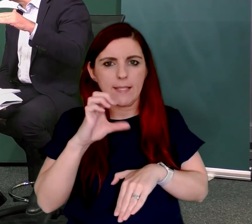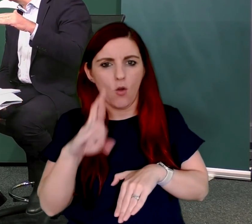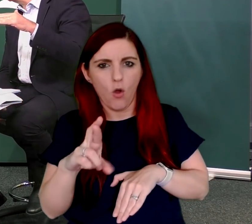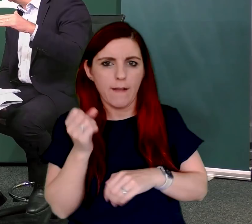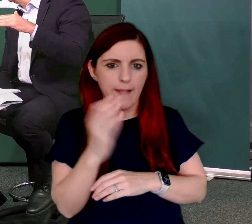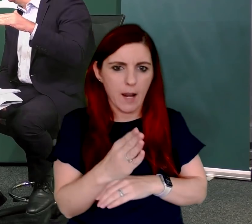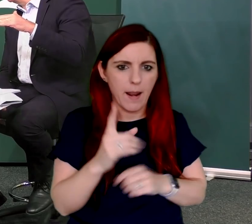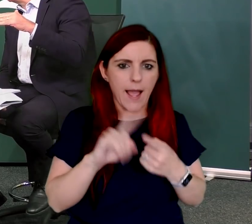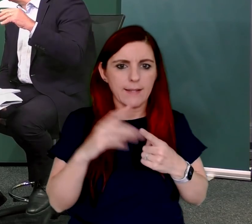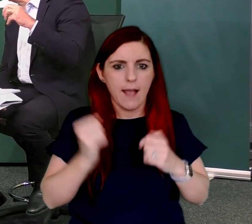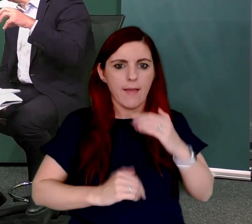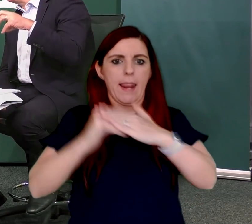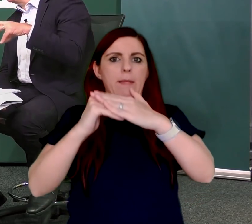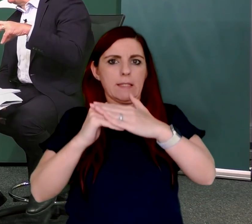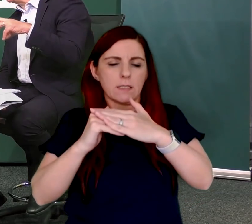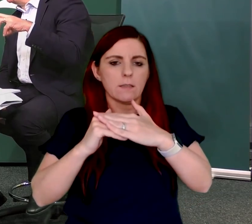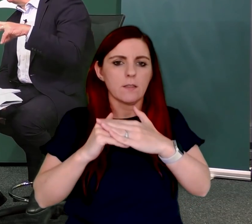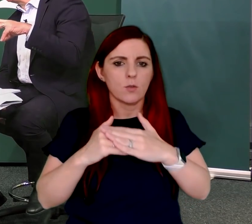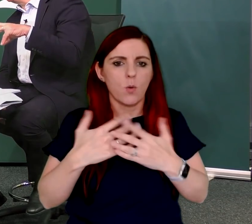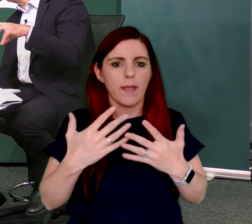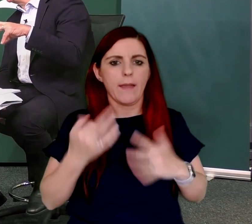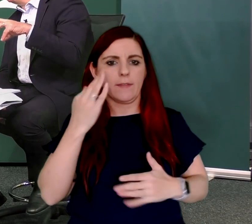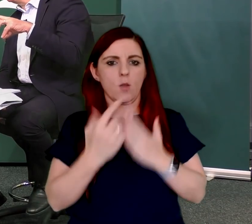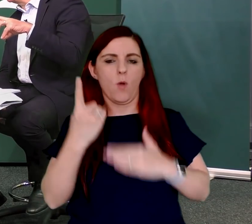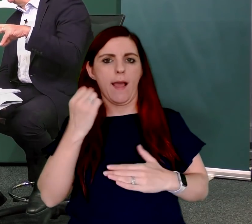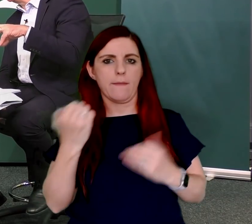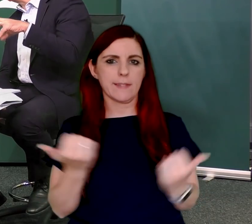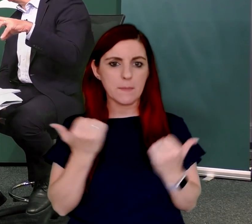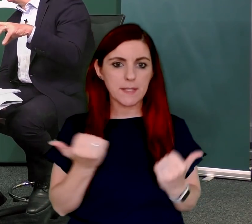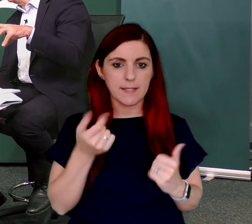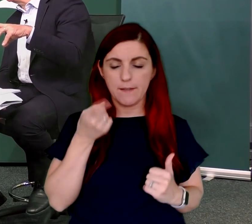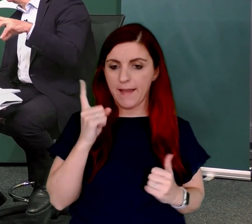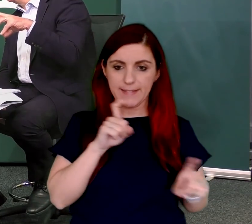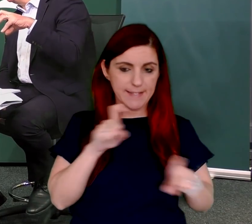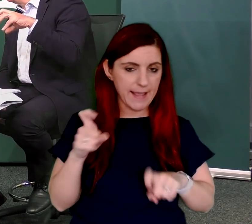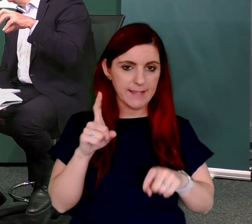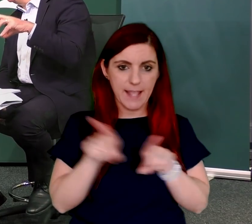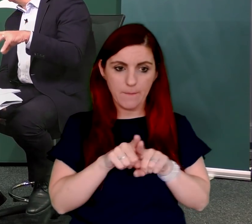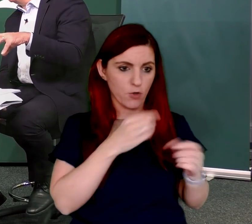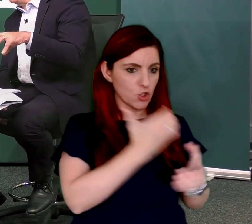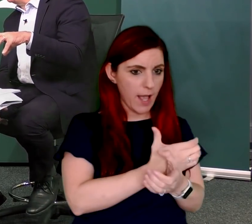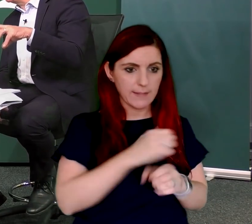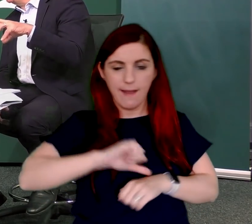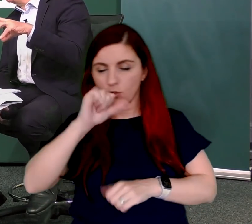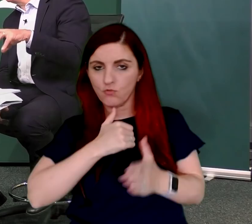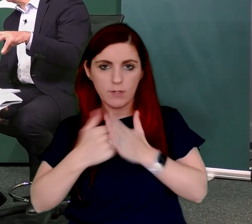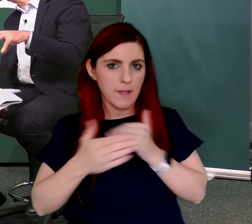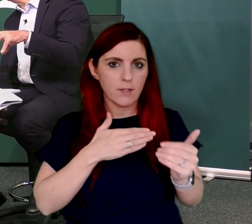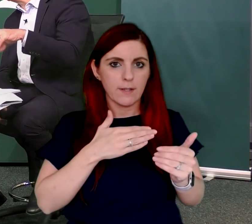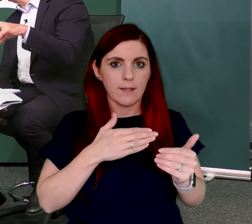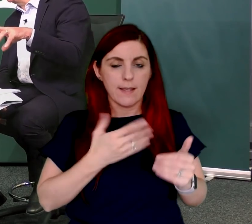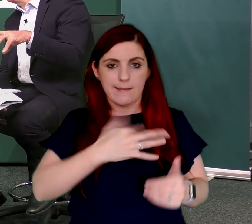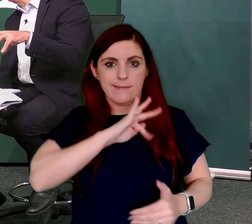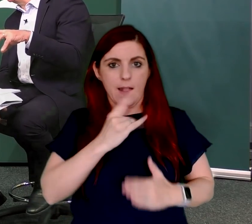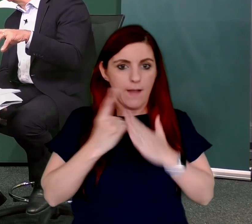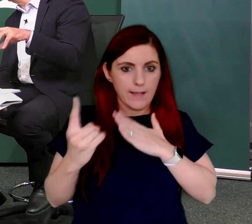to. So essentially, I suppose if someone's symptomatic, the advice remains the same for a child as it is for an adult. You self-isolate, you restrict your movements,